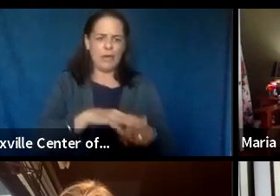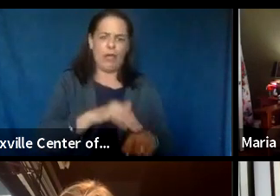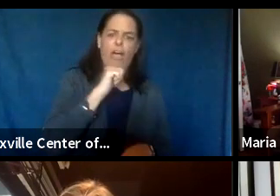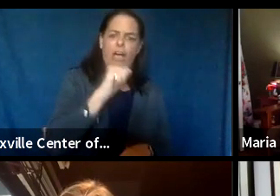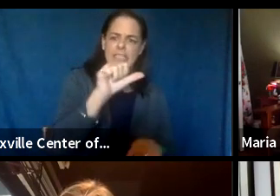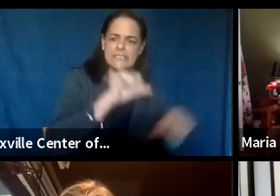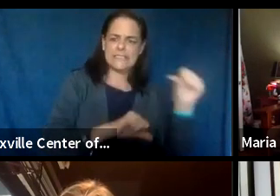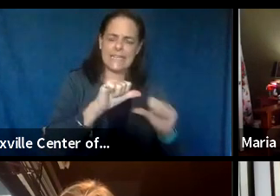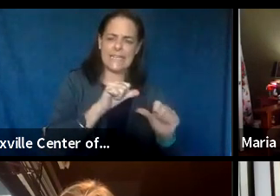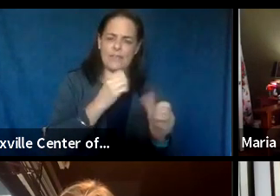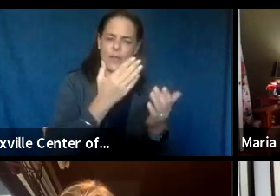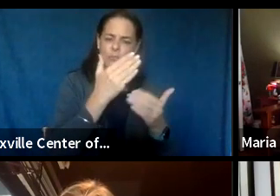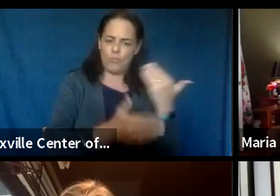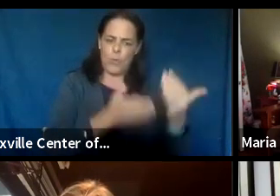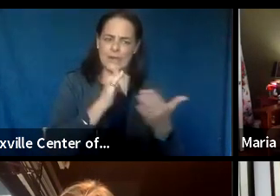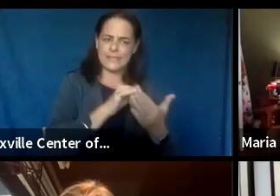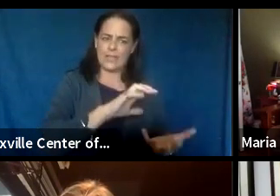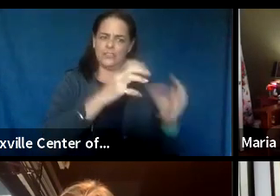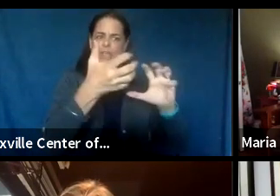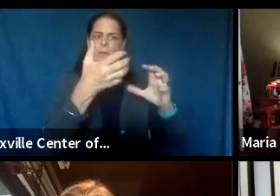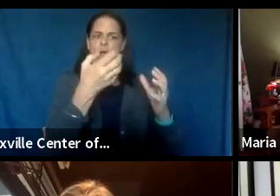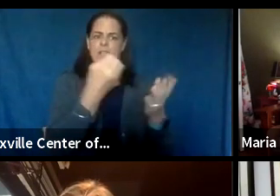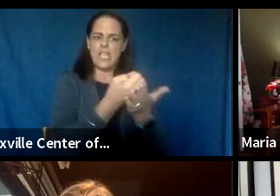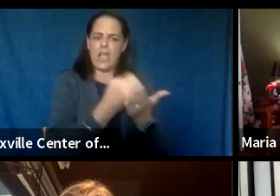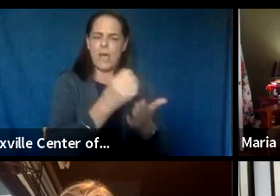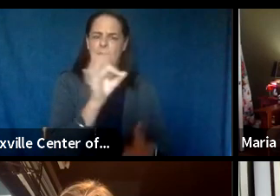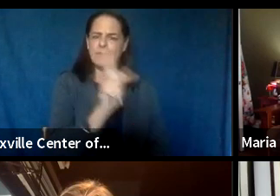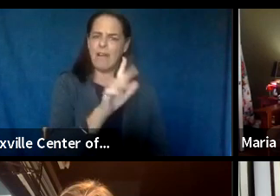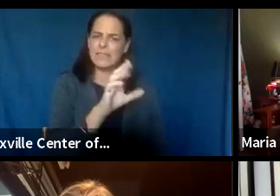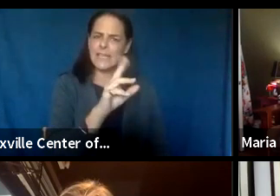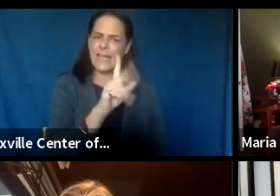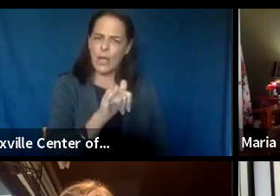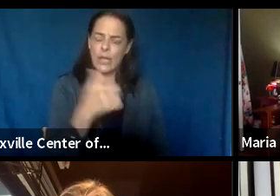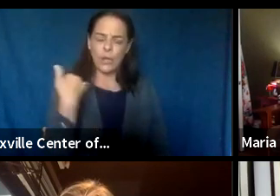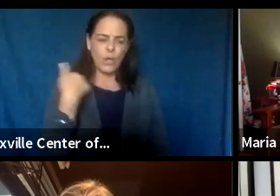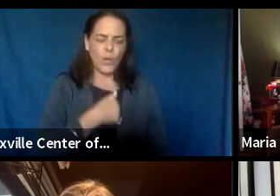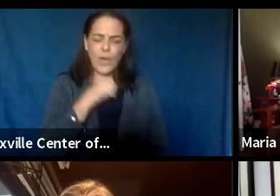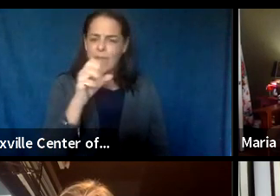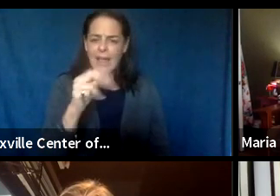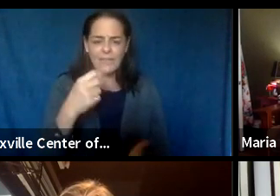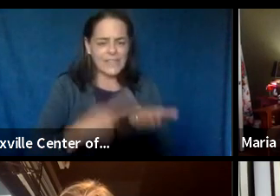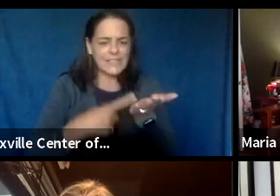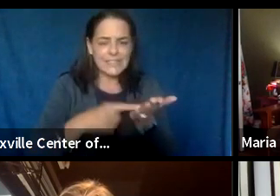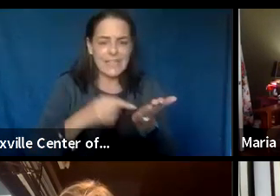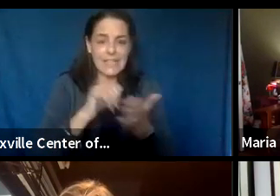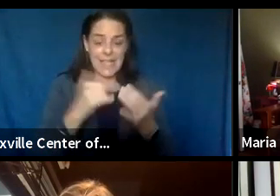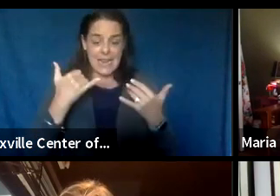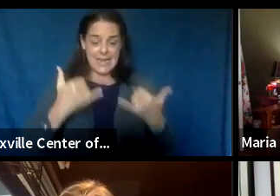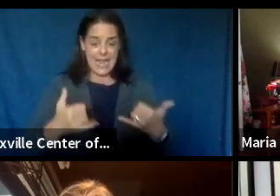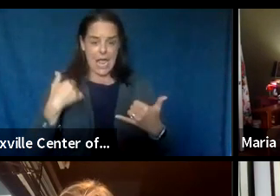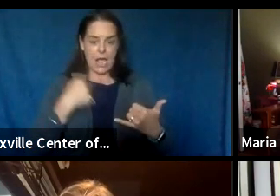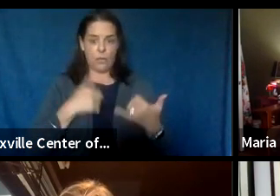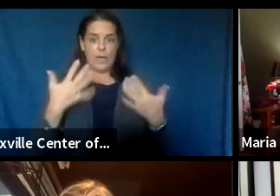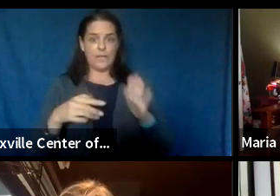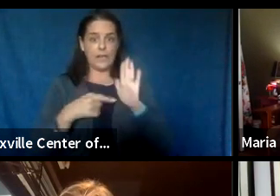unscientific process to jeopardize the economy of Knox County. We haven't even discussed the fact that now we've